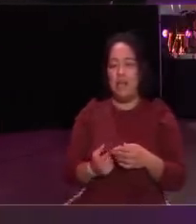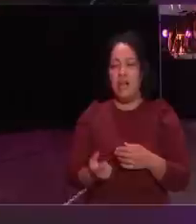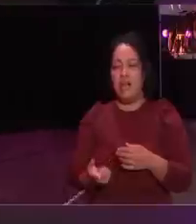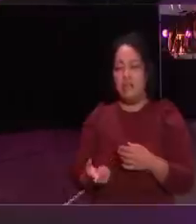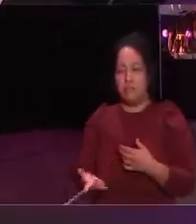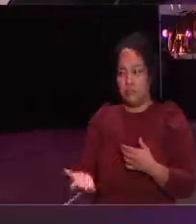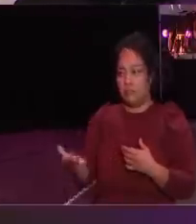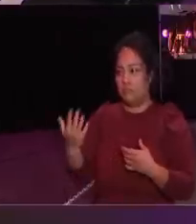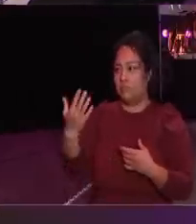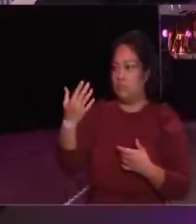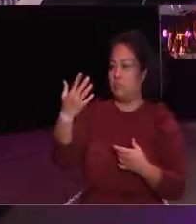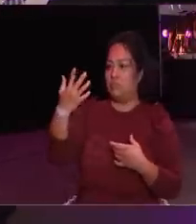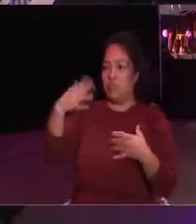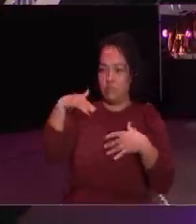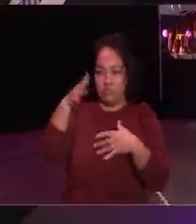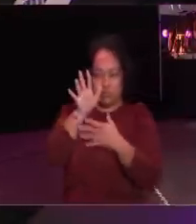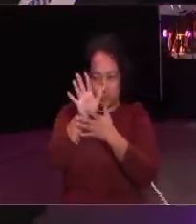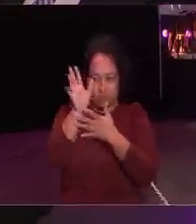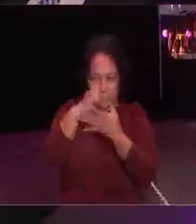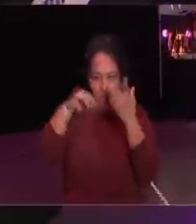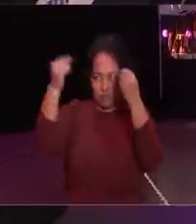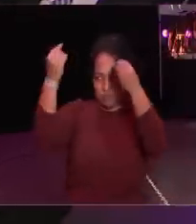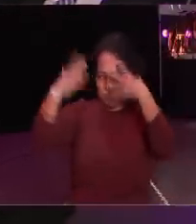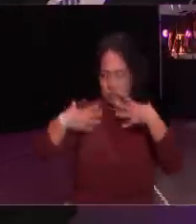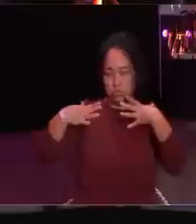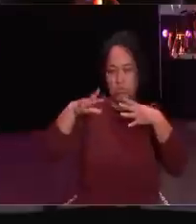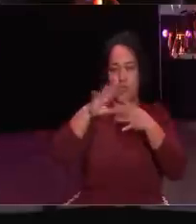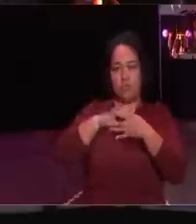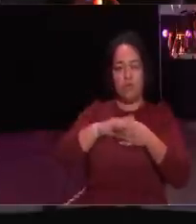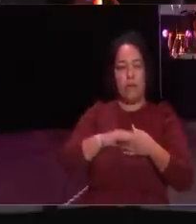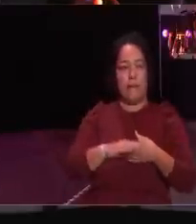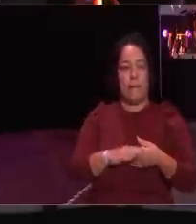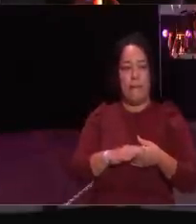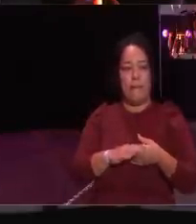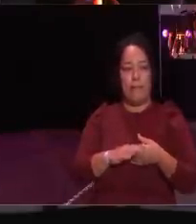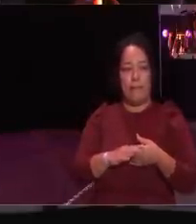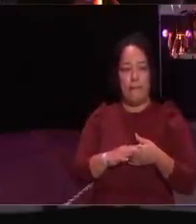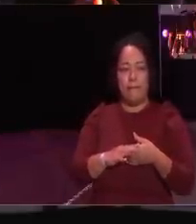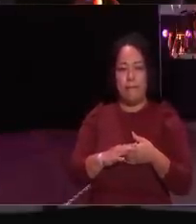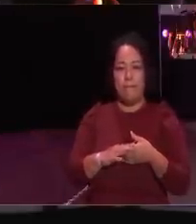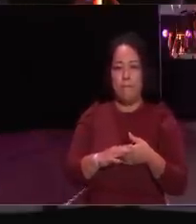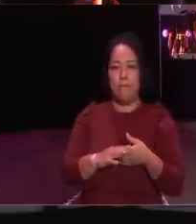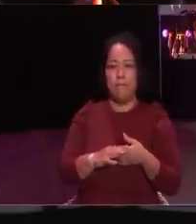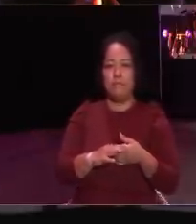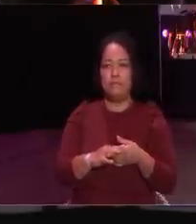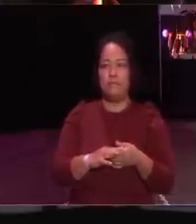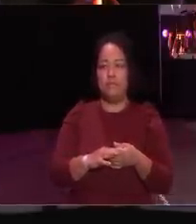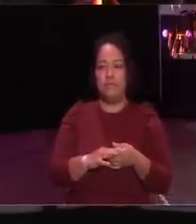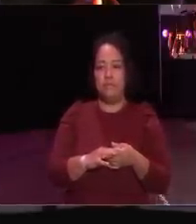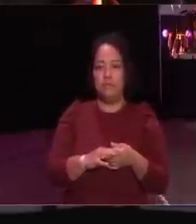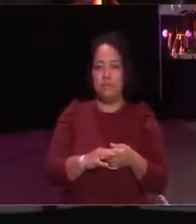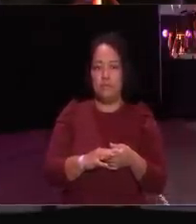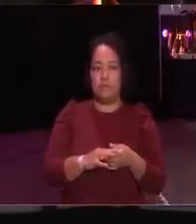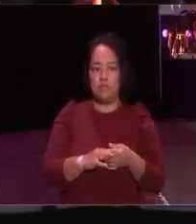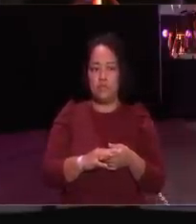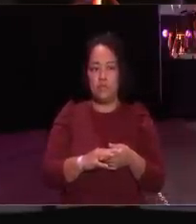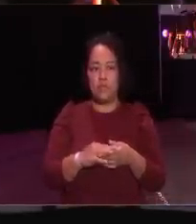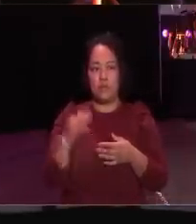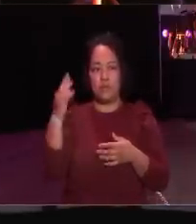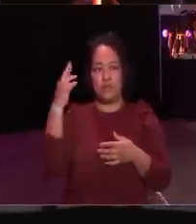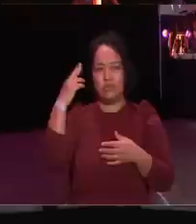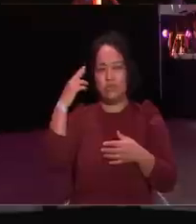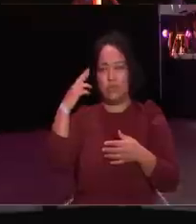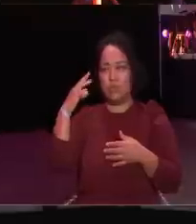of the Holy Spirit. Por alguna razón, for some reason, hemos limitado el poder del Espíritu we Santo.